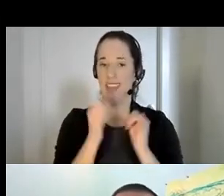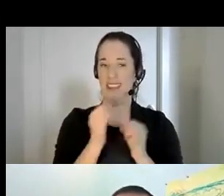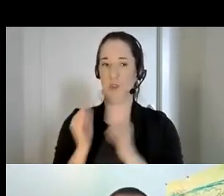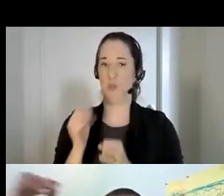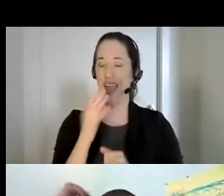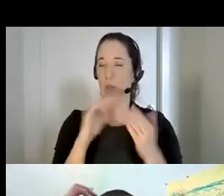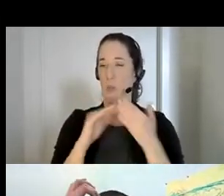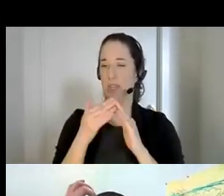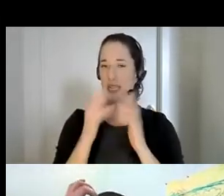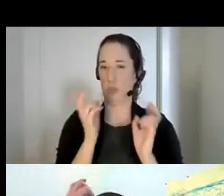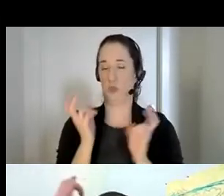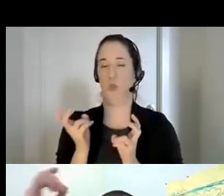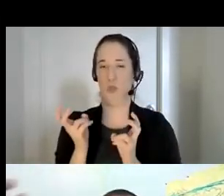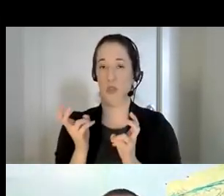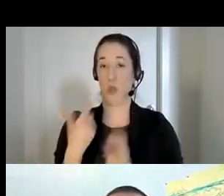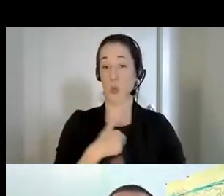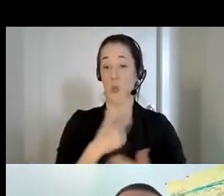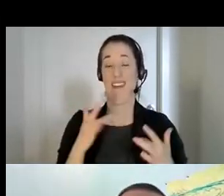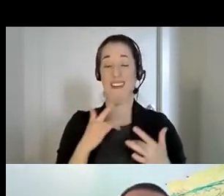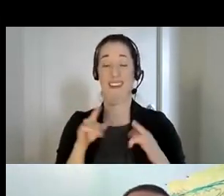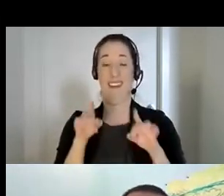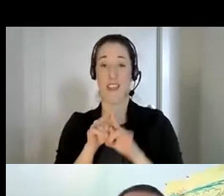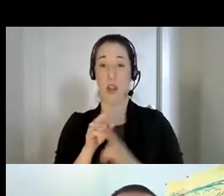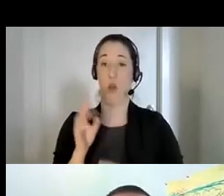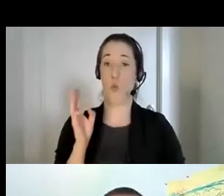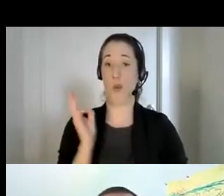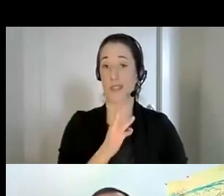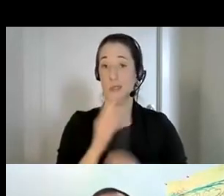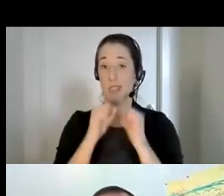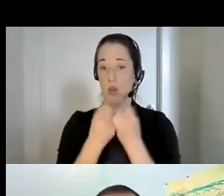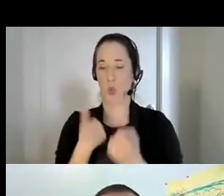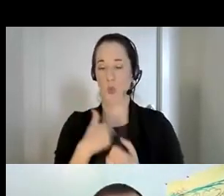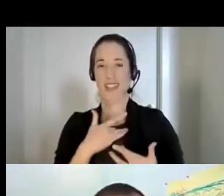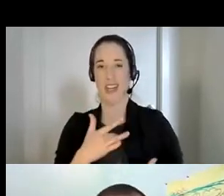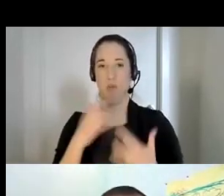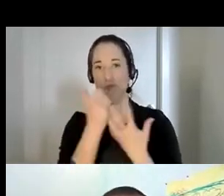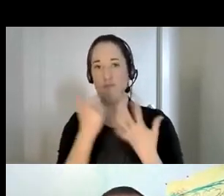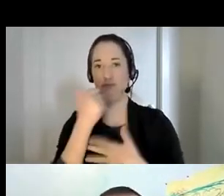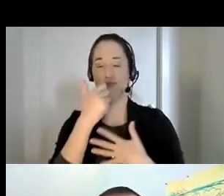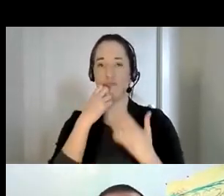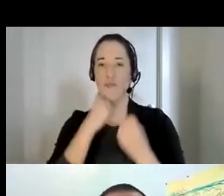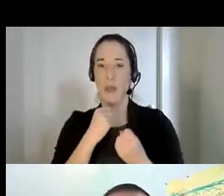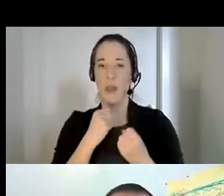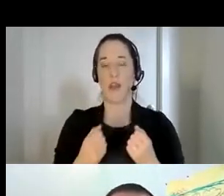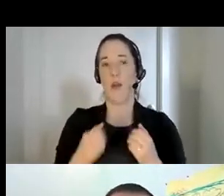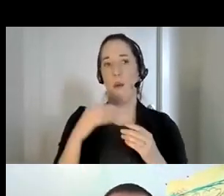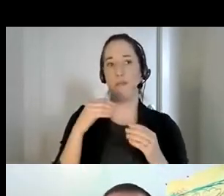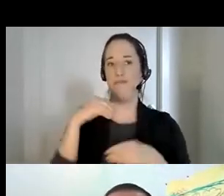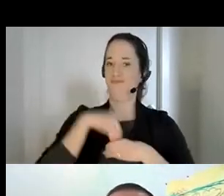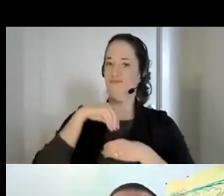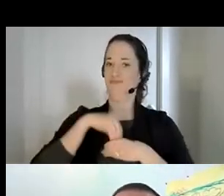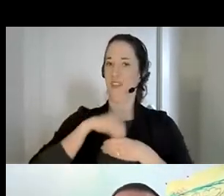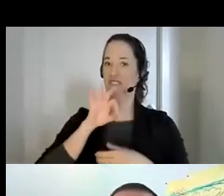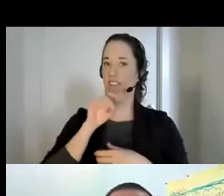society have a tendency to prioritize and put more weights on intra-individual factors, things that are inside of us,